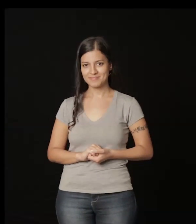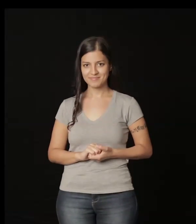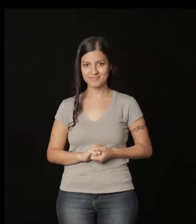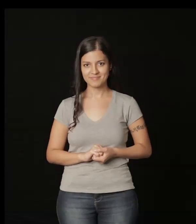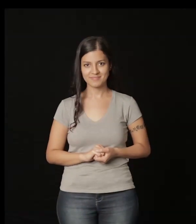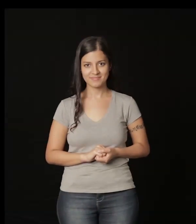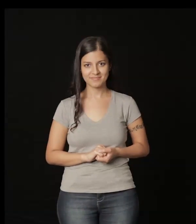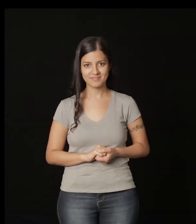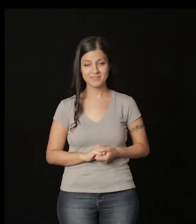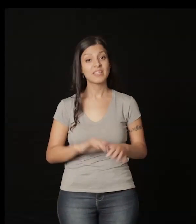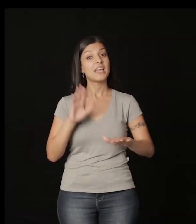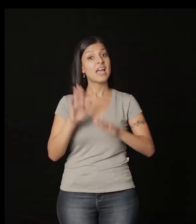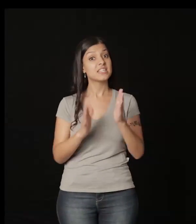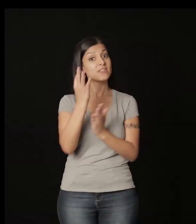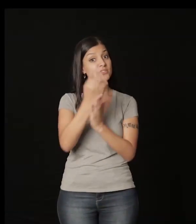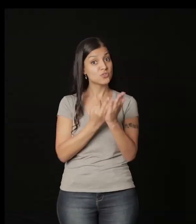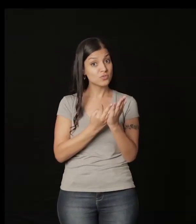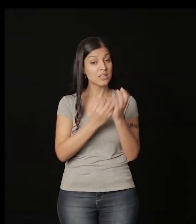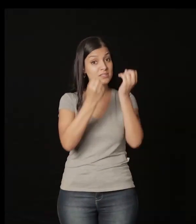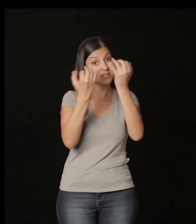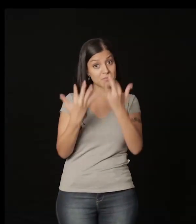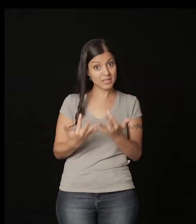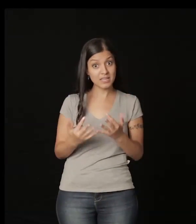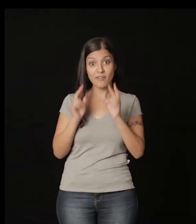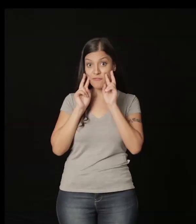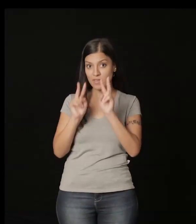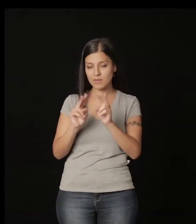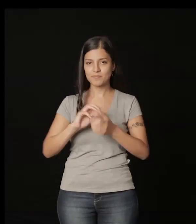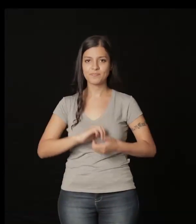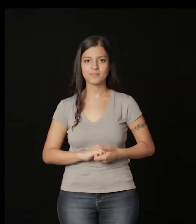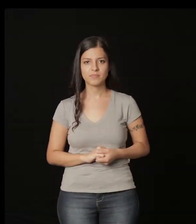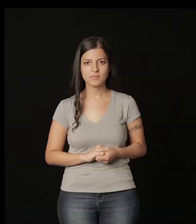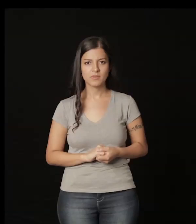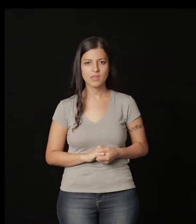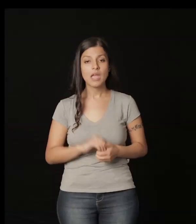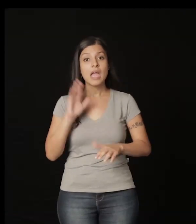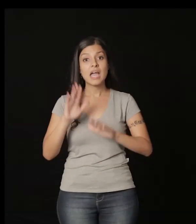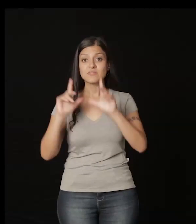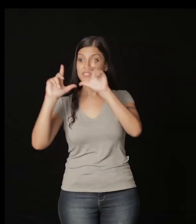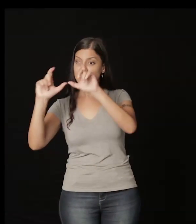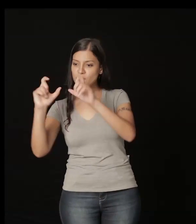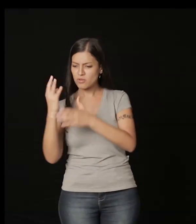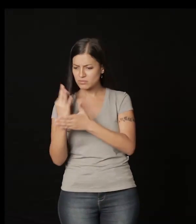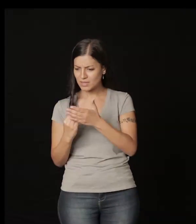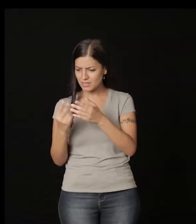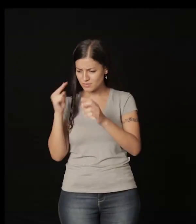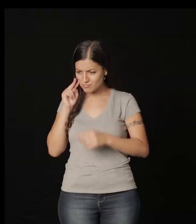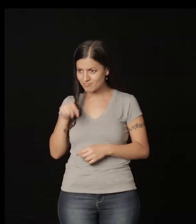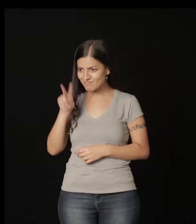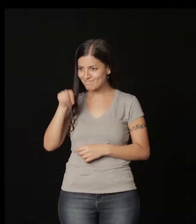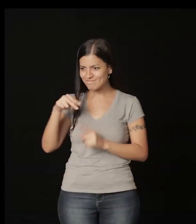And sometimes the text explains what you're looking at. Sometimes it contradicts what you're looking at. Sometimes it just sort